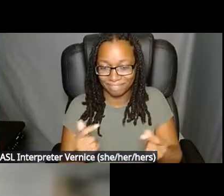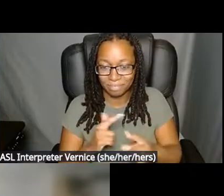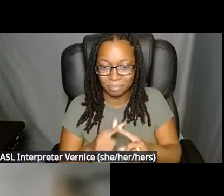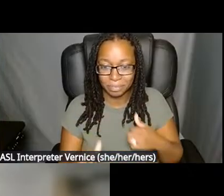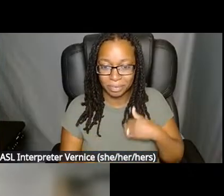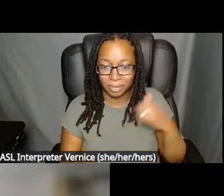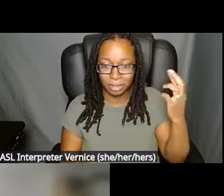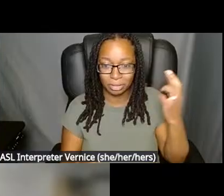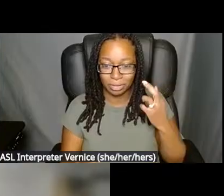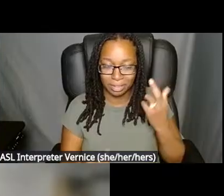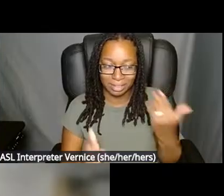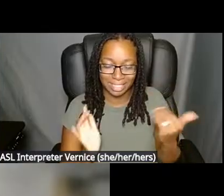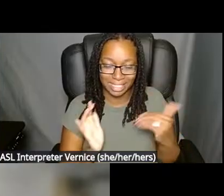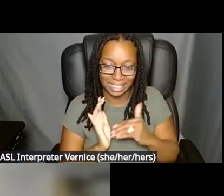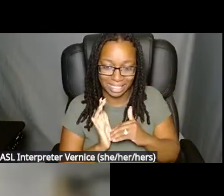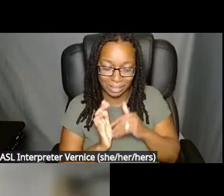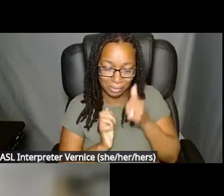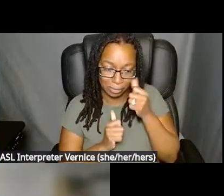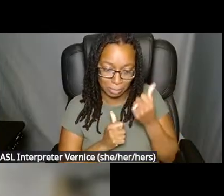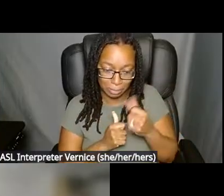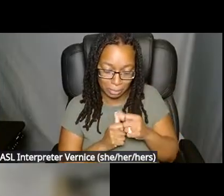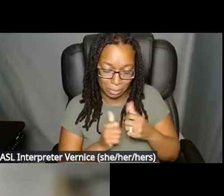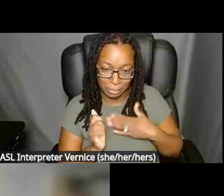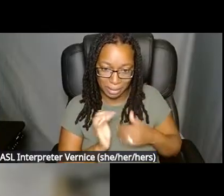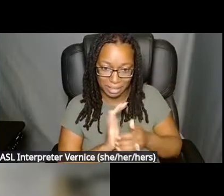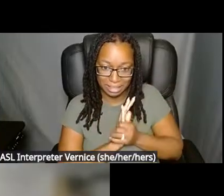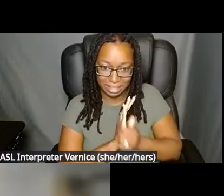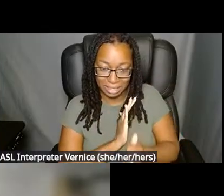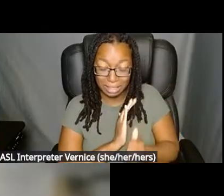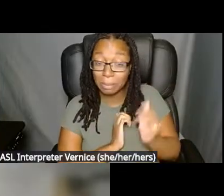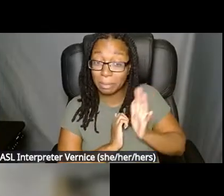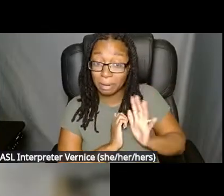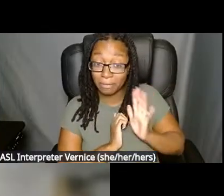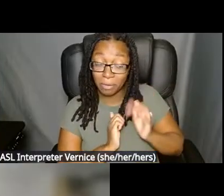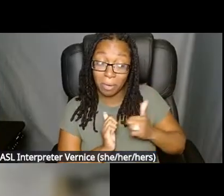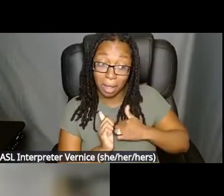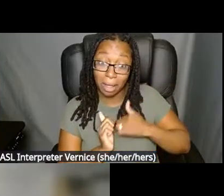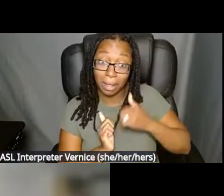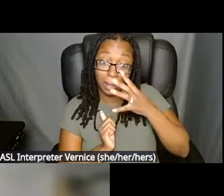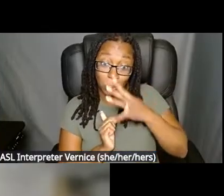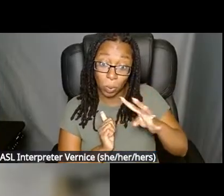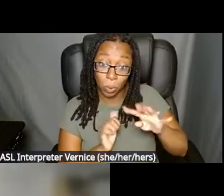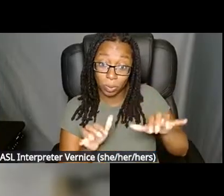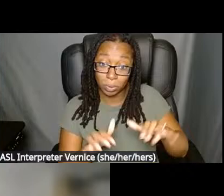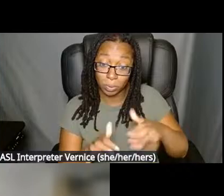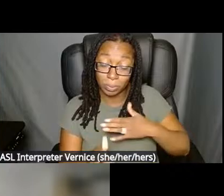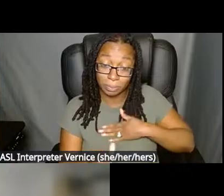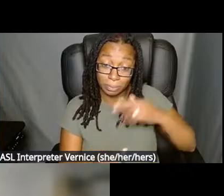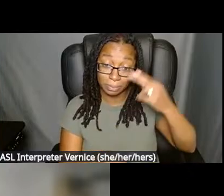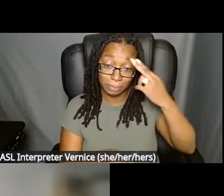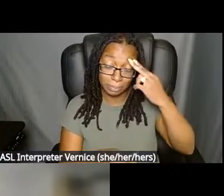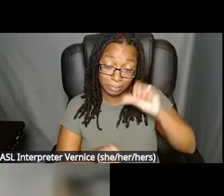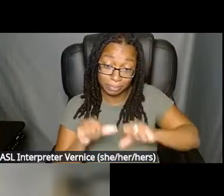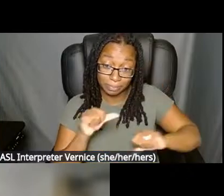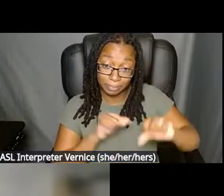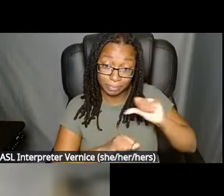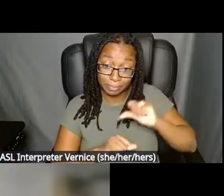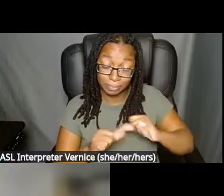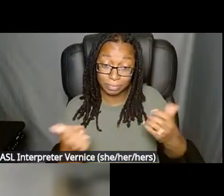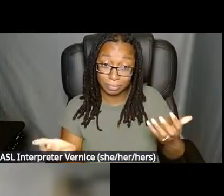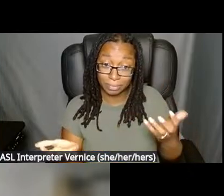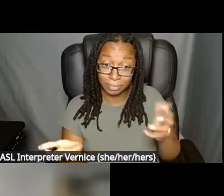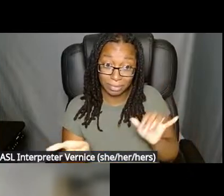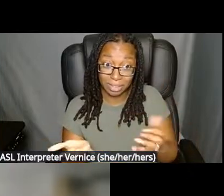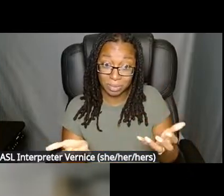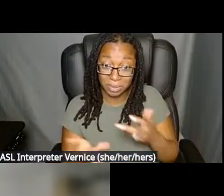skills that I sometimes ignored whilst doing neuroscience is what's keeping me employed, if